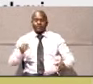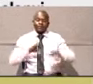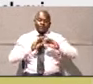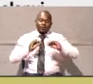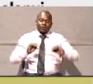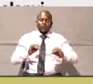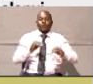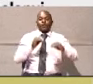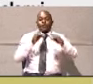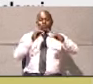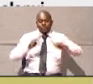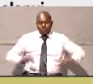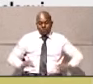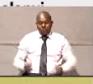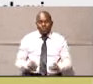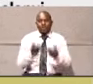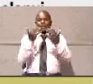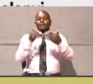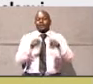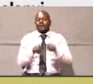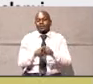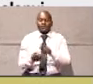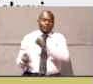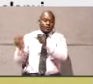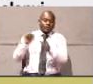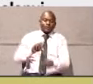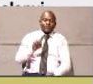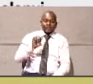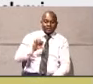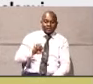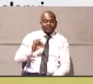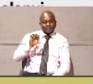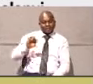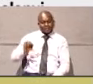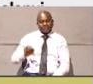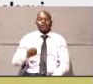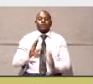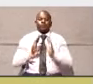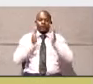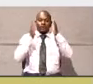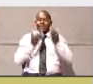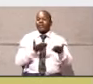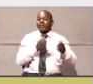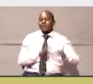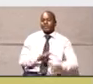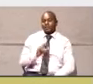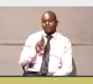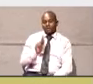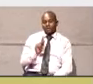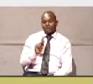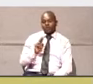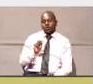Uganda Martyrs Seminary and ordained in December 1990 by Bishop Livingstone Mpalanyi Nkoyoyo. In 1990